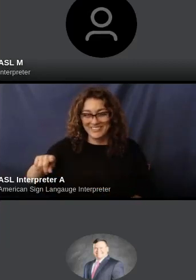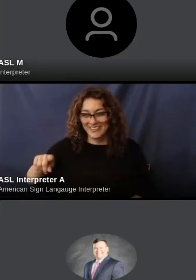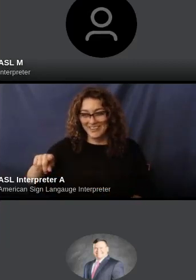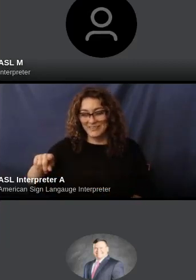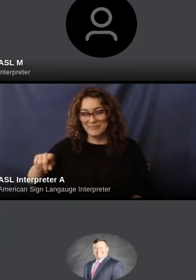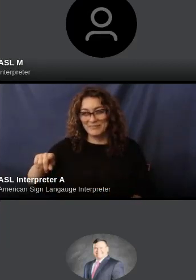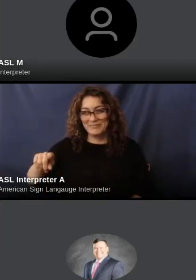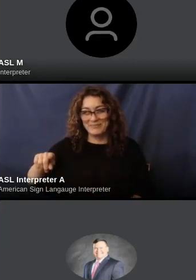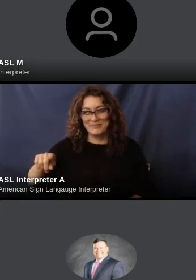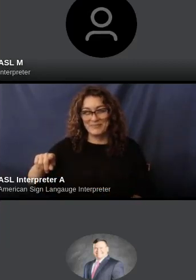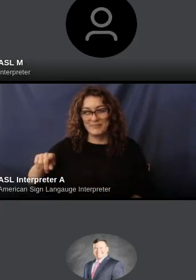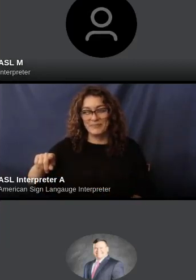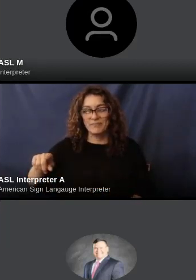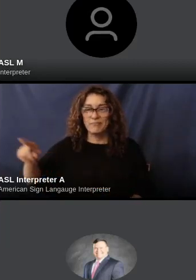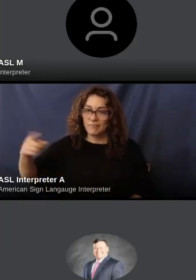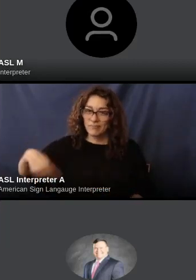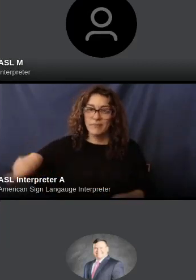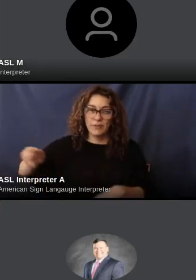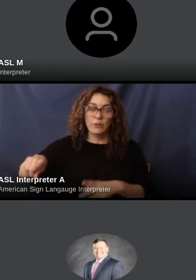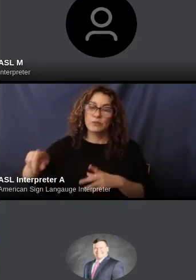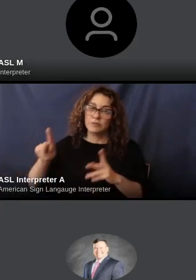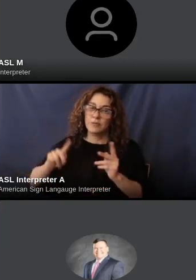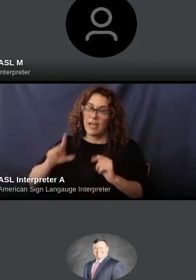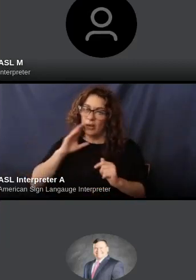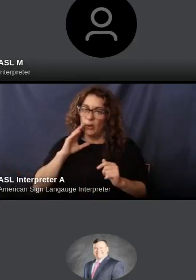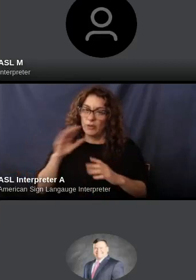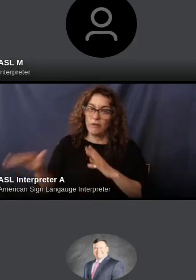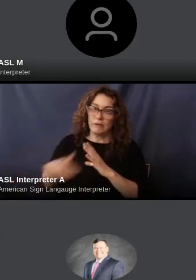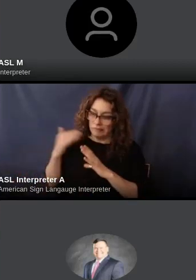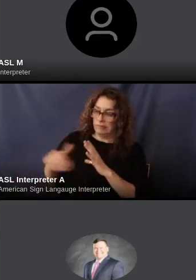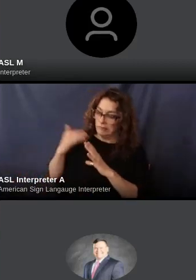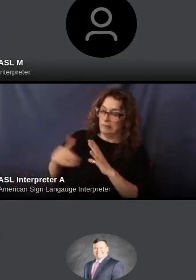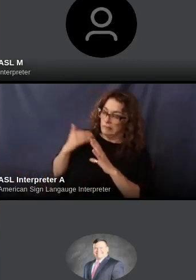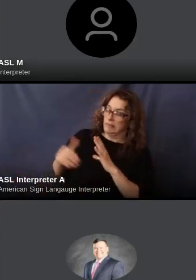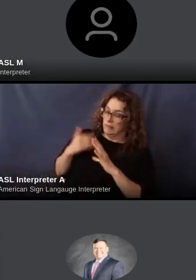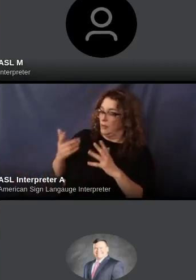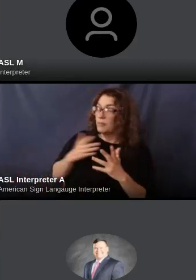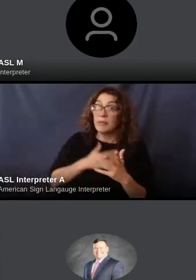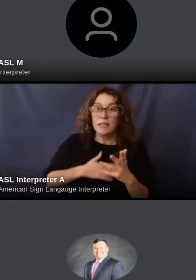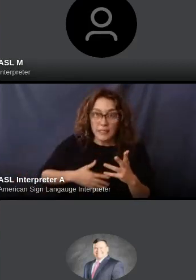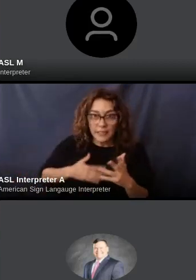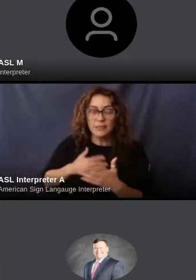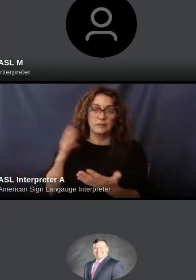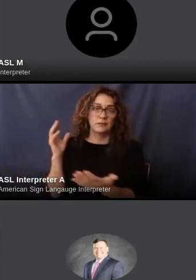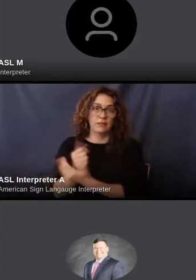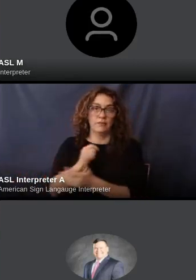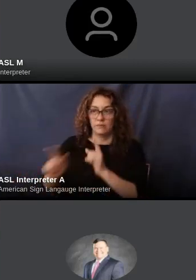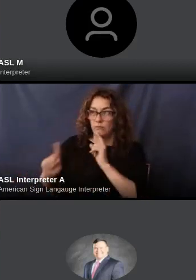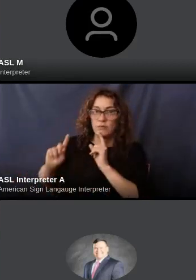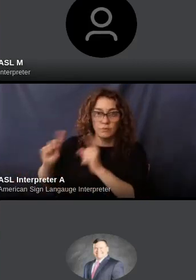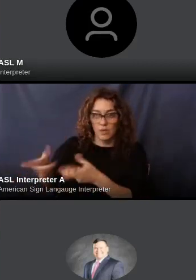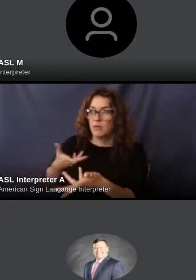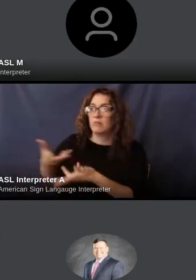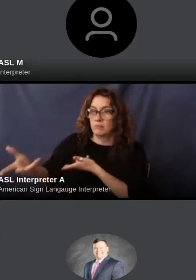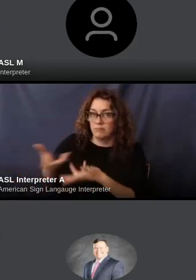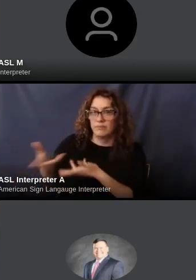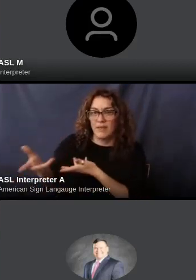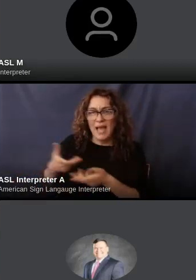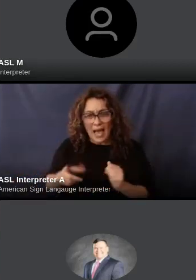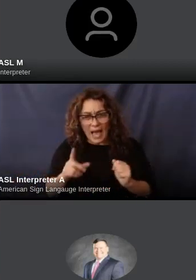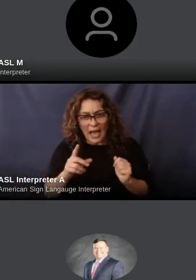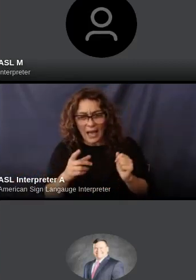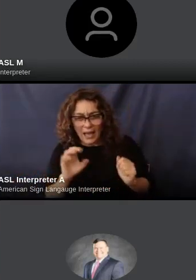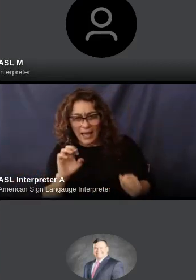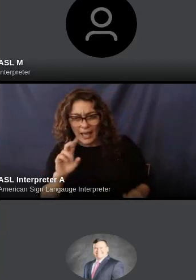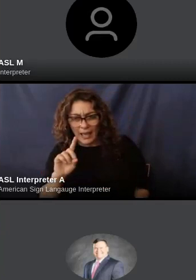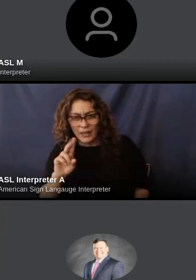probably bombarding you with communication as well. So take advantage of that. And then I think Eduardo is going to pop on